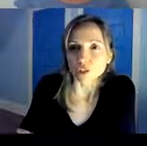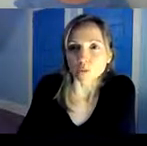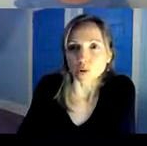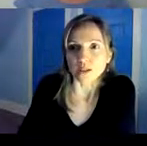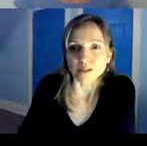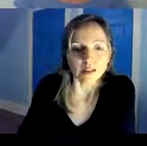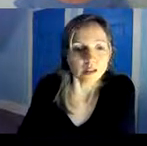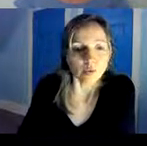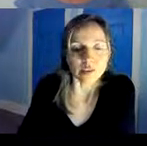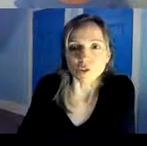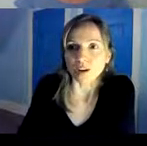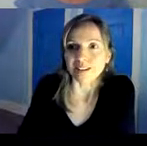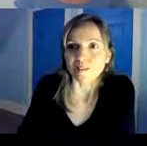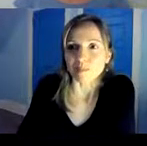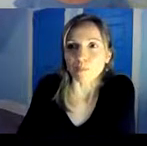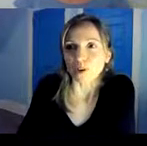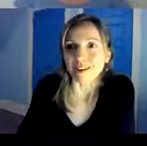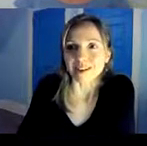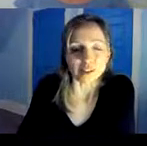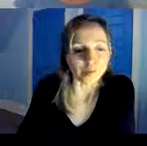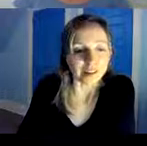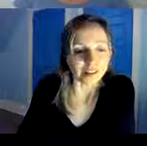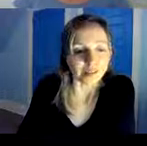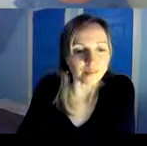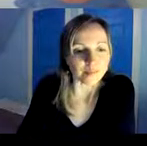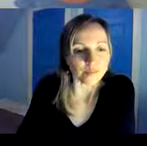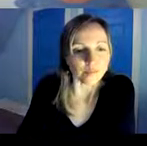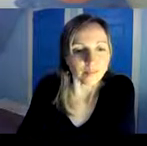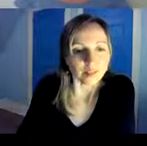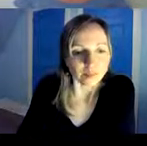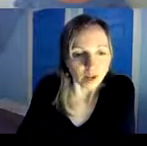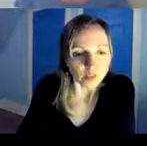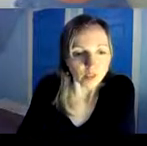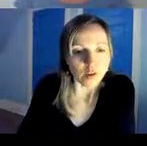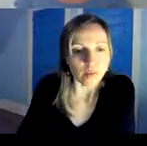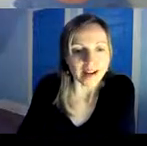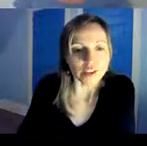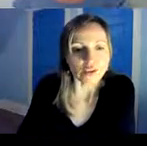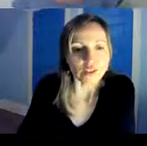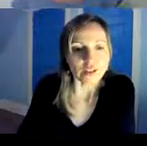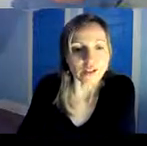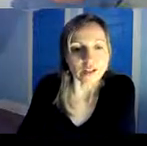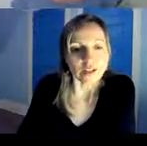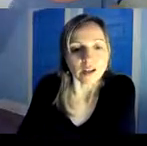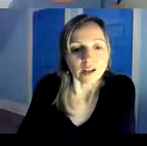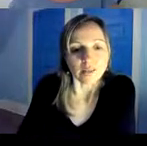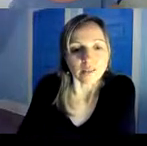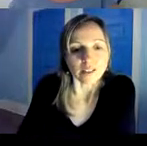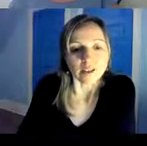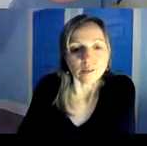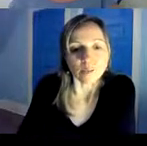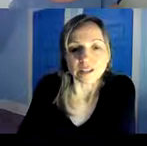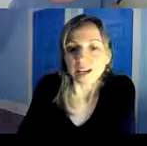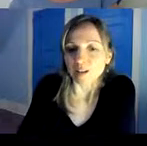infestation isn't growing while you try and work on it year by year. If you have a small patch, you can